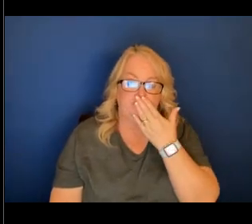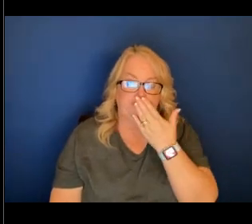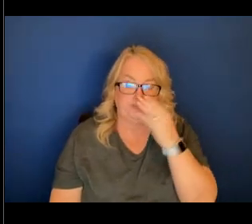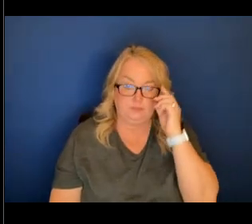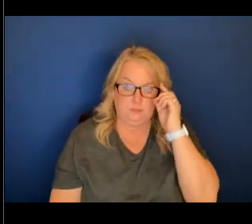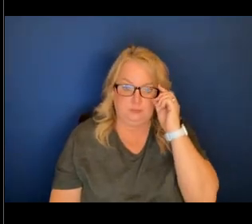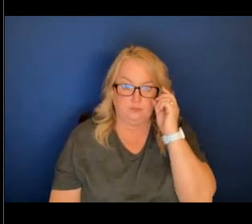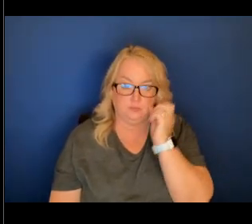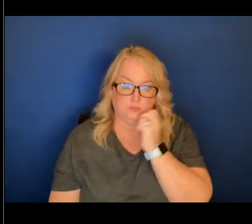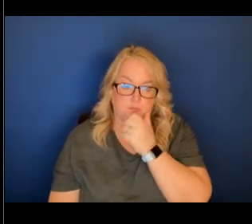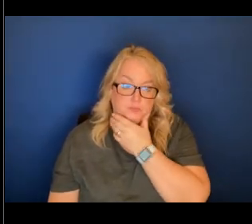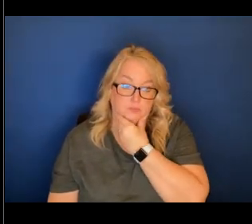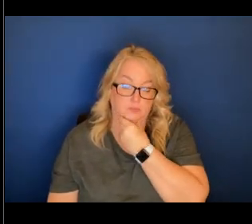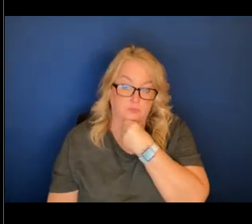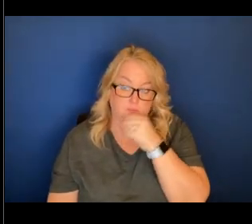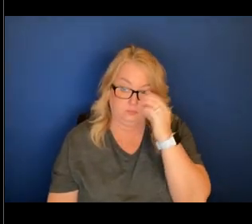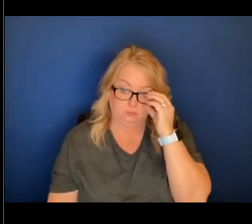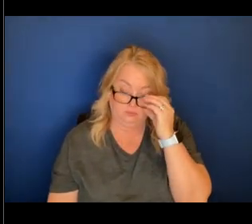Michael.